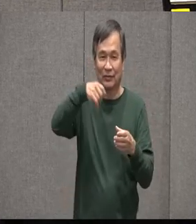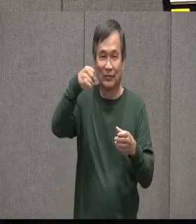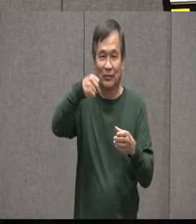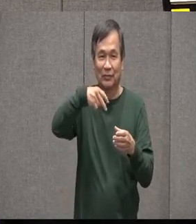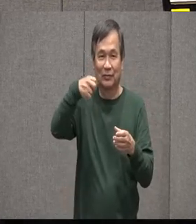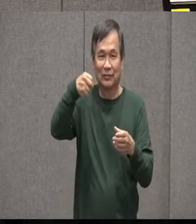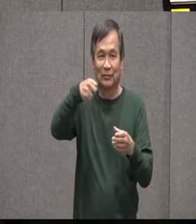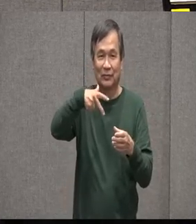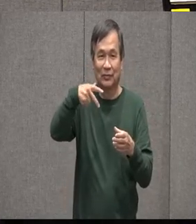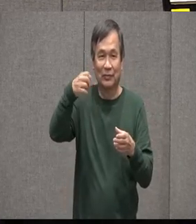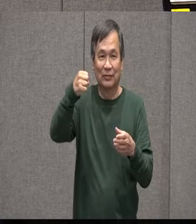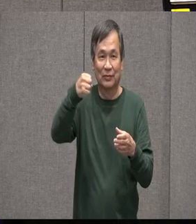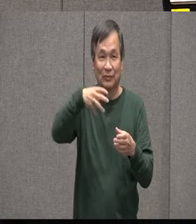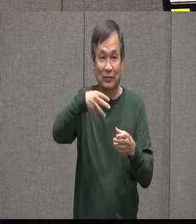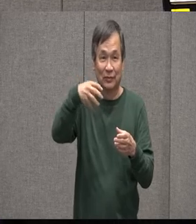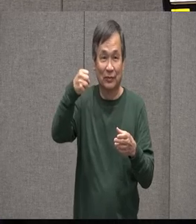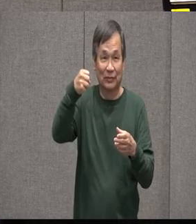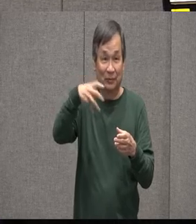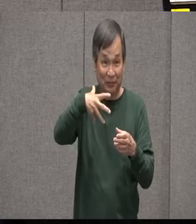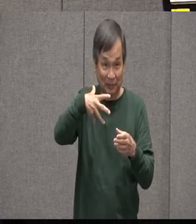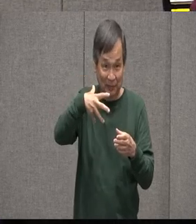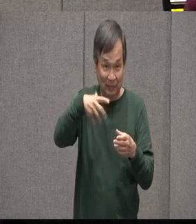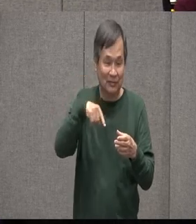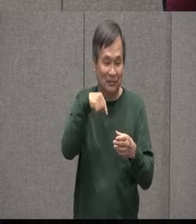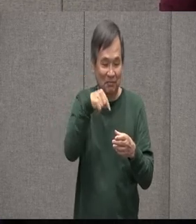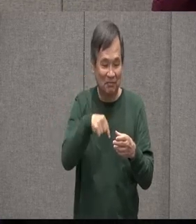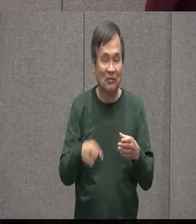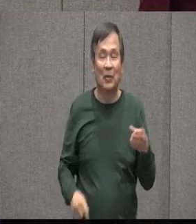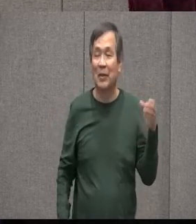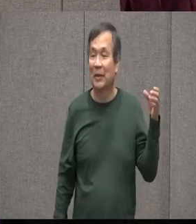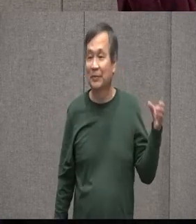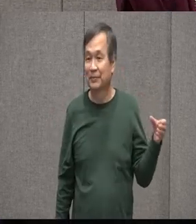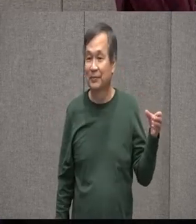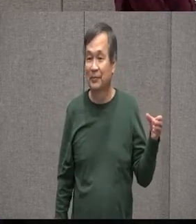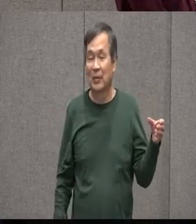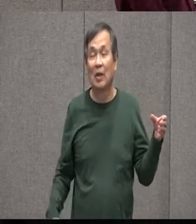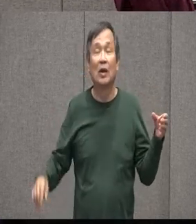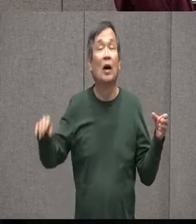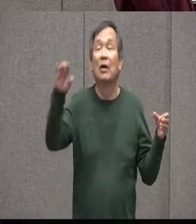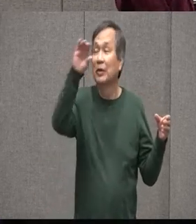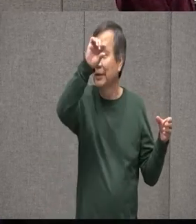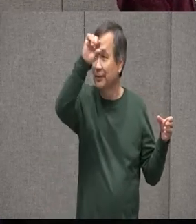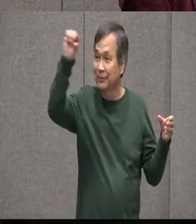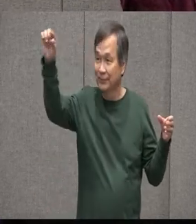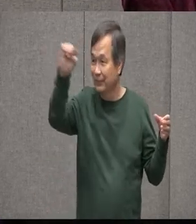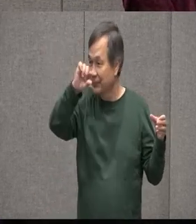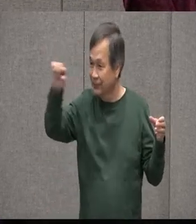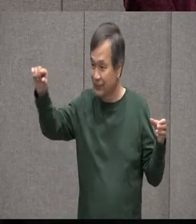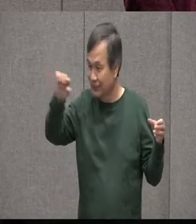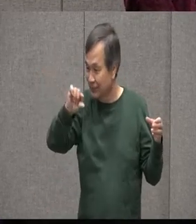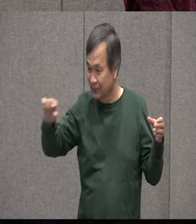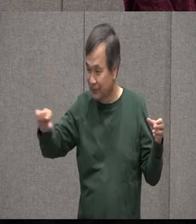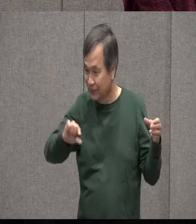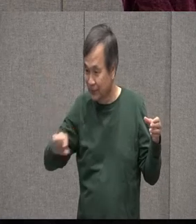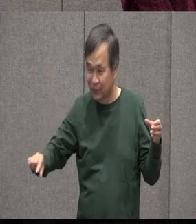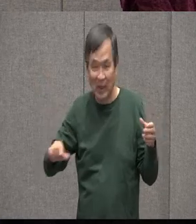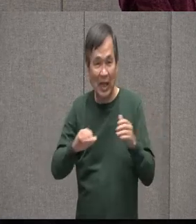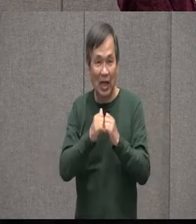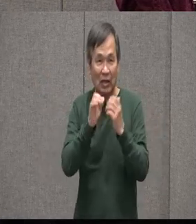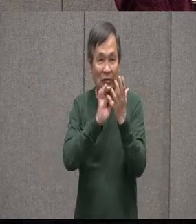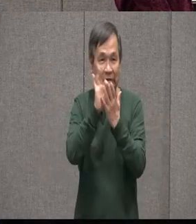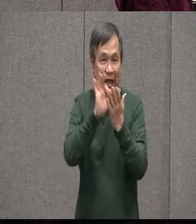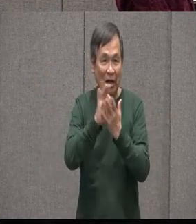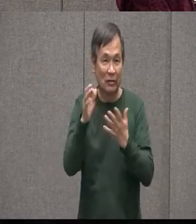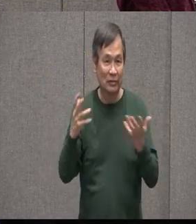So what we do, you need a scoring sheet for Yahtzee, or at least you need to know, you can keep track on another piece of paper, but you need to